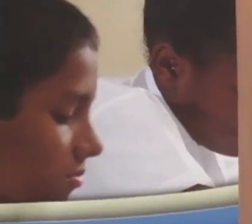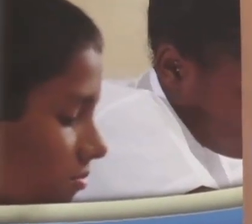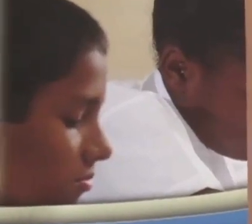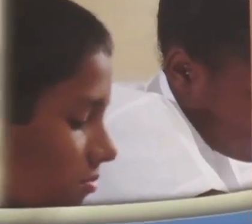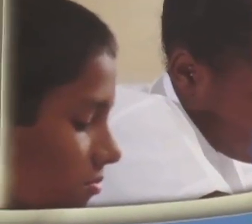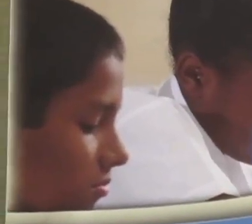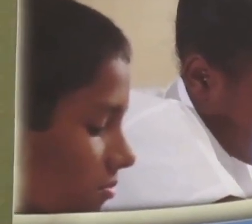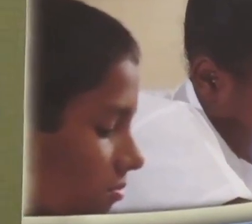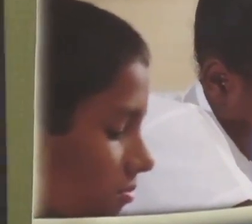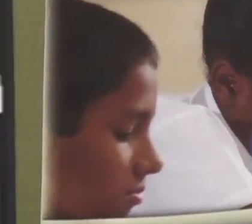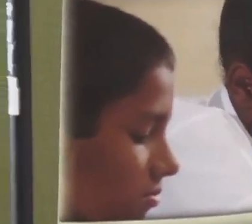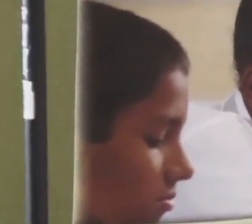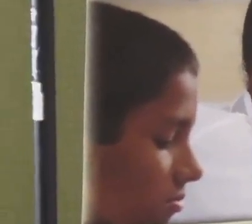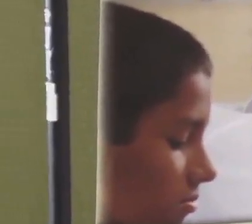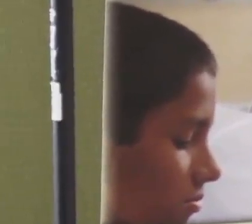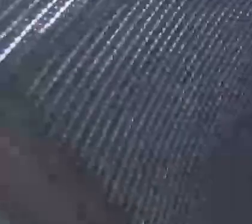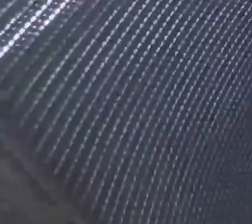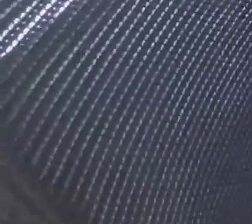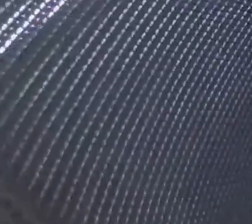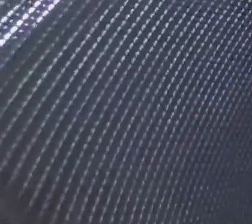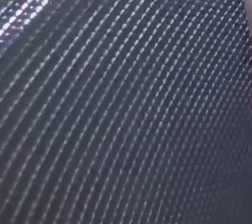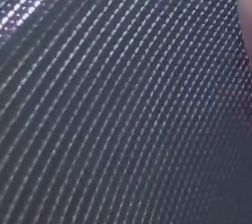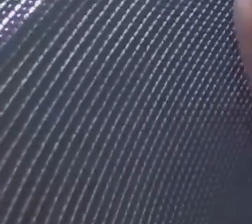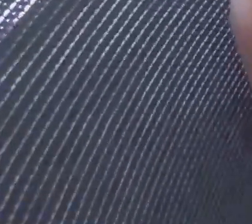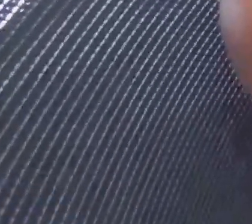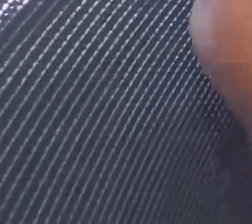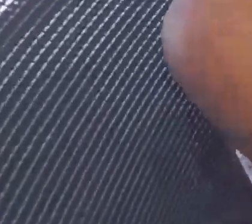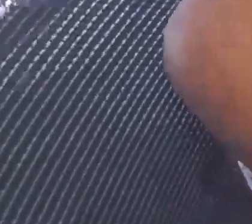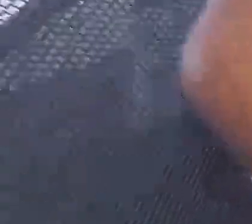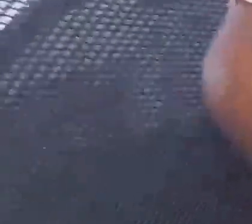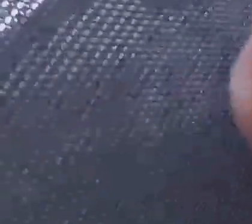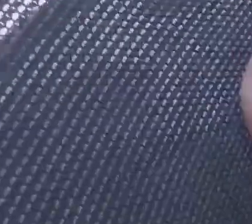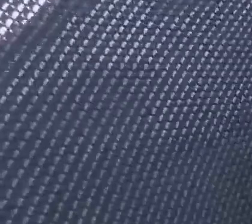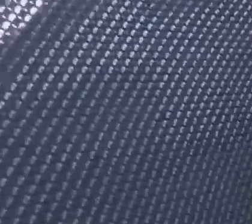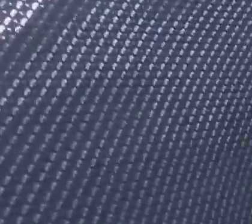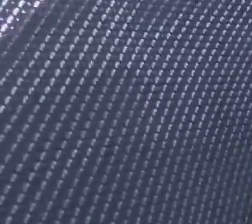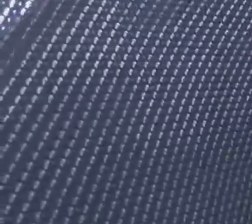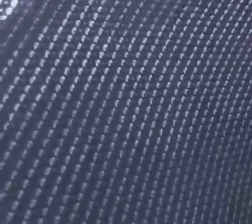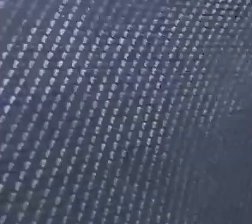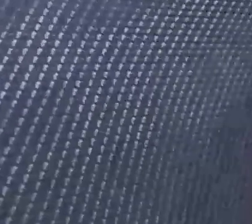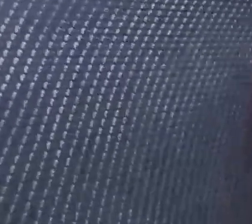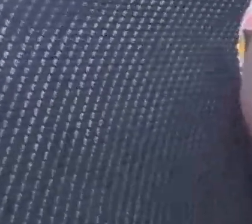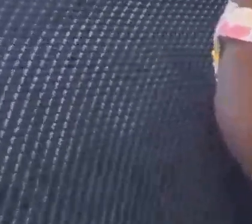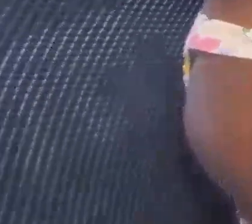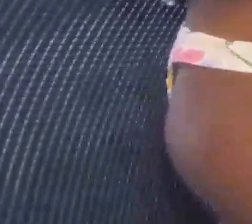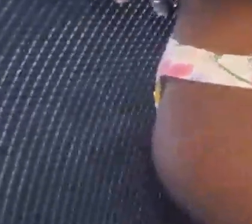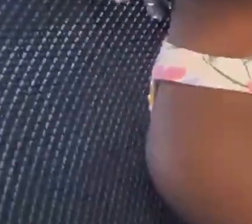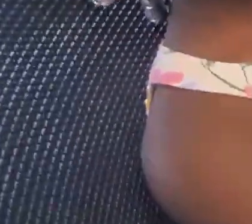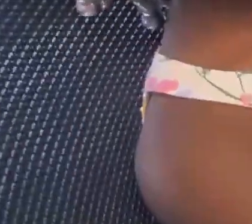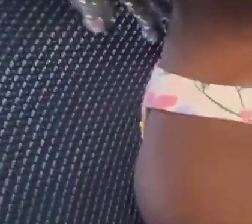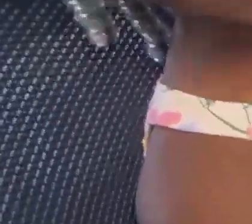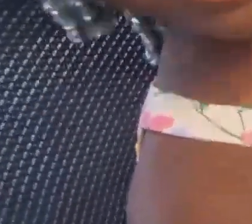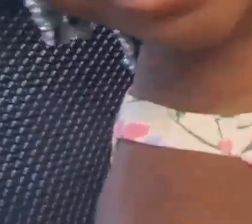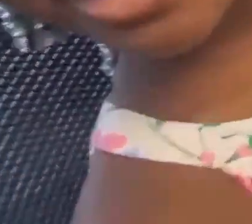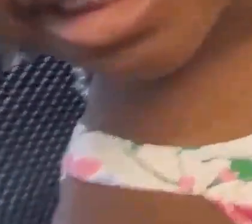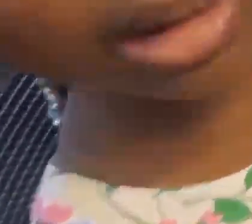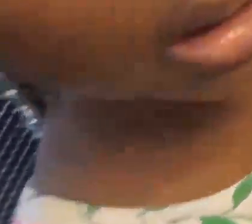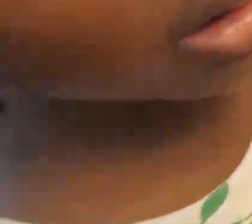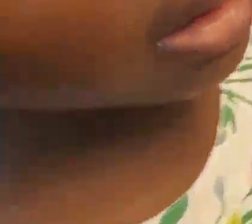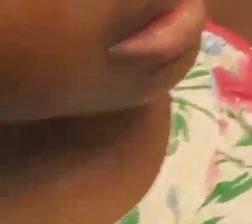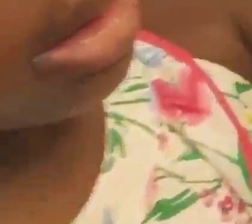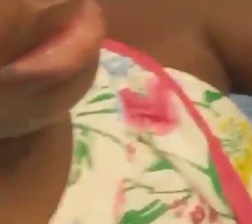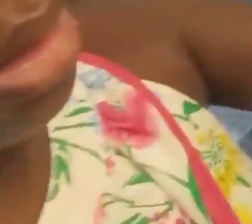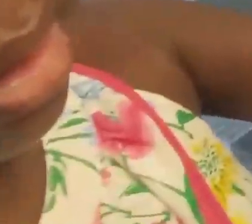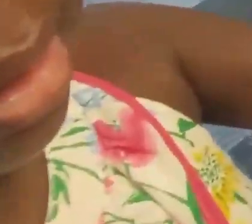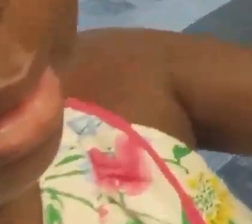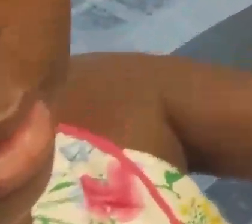and I am from Trinidad and Tobago. Corinne presented a magical idea to her mother, Dion Clark, who was enchanted but